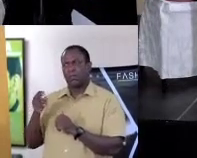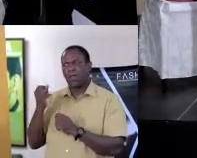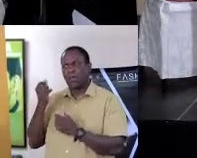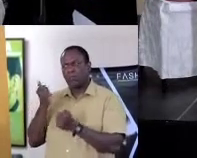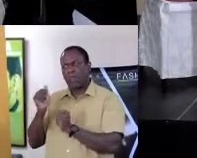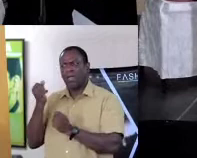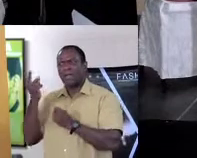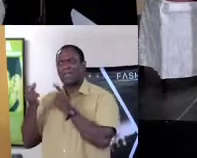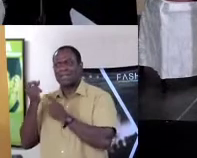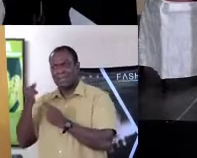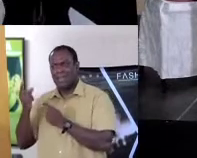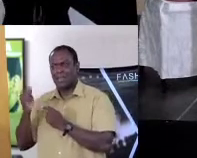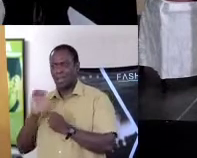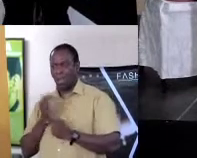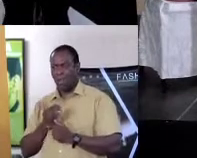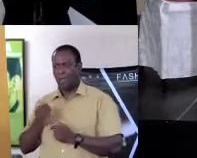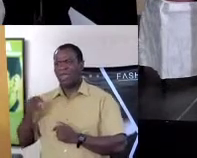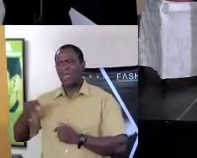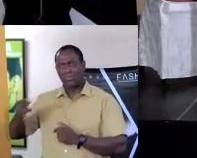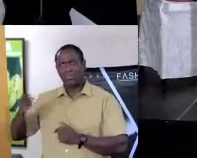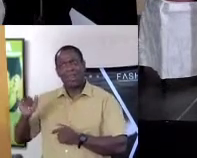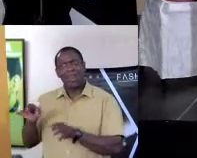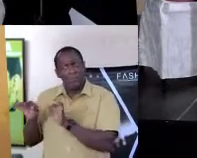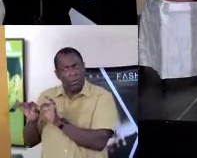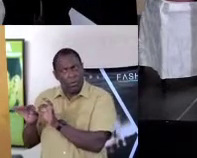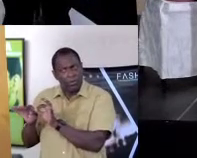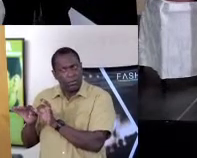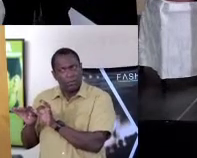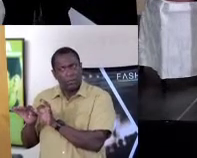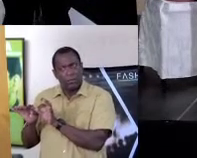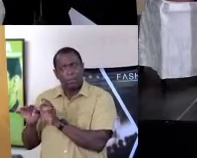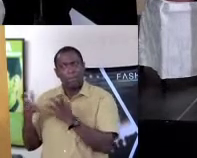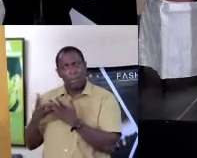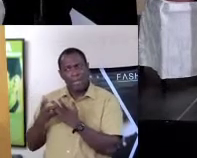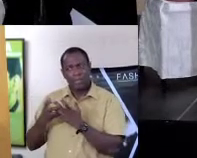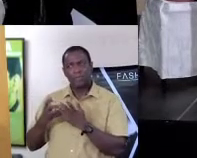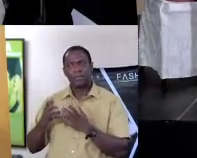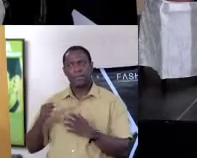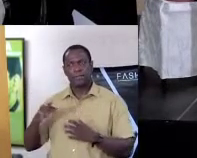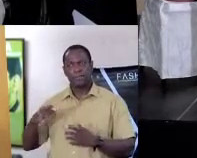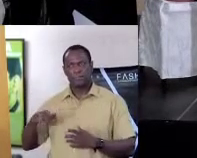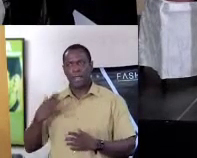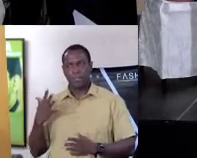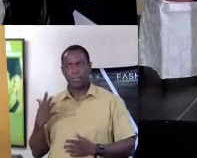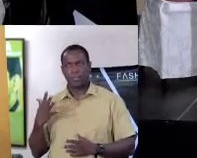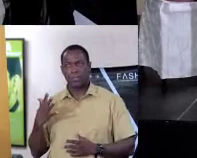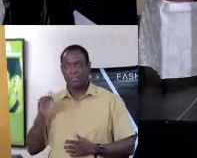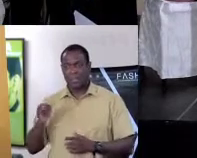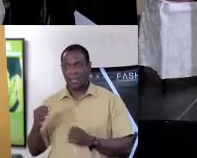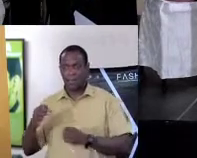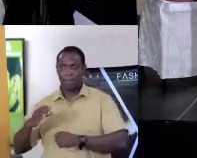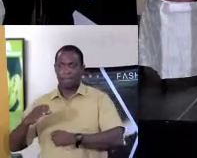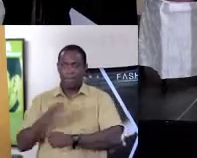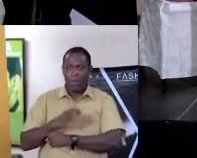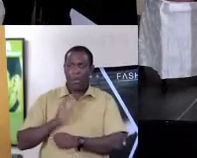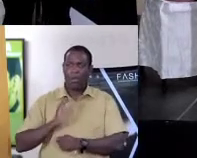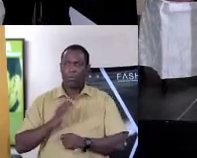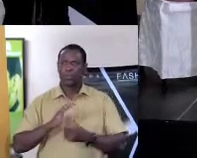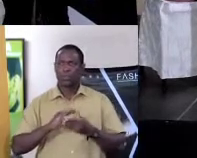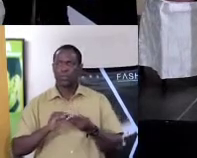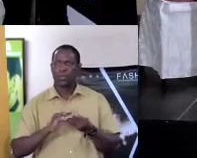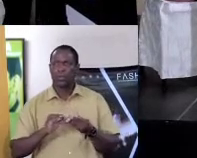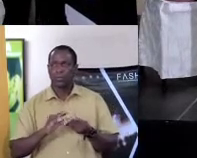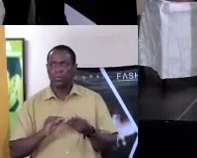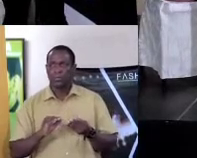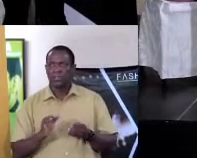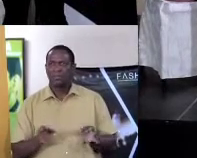to be here, right? However, this powers our story. It is important